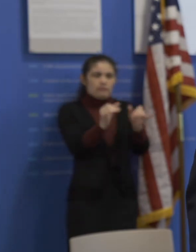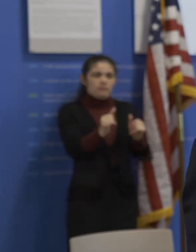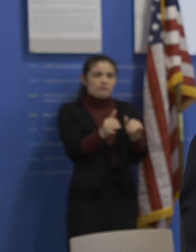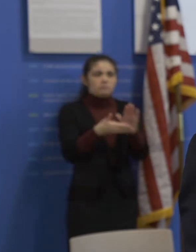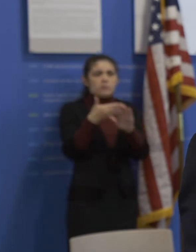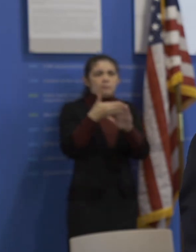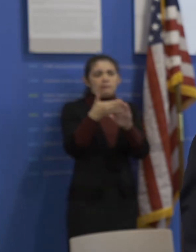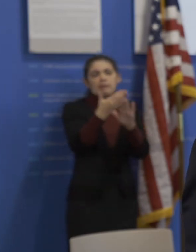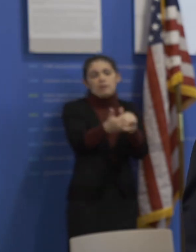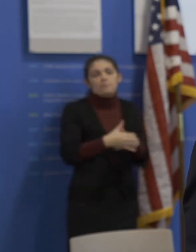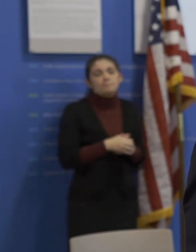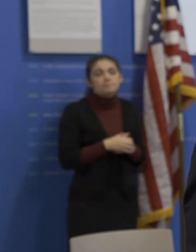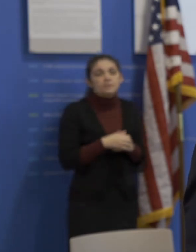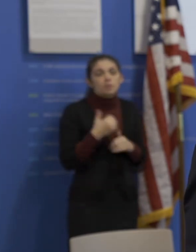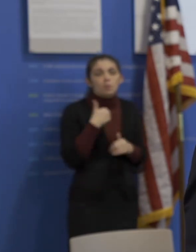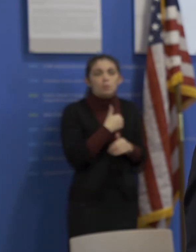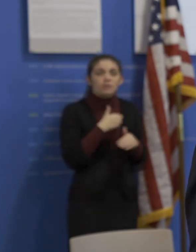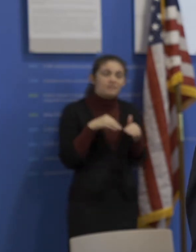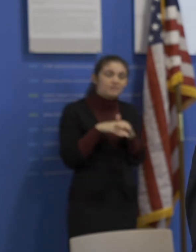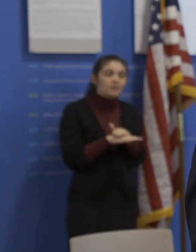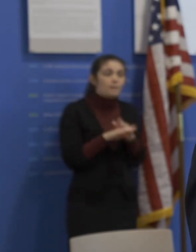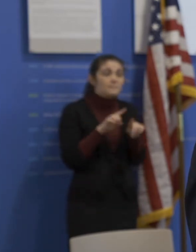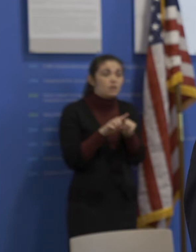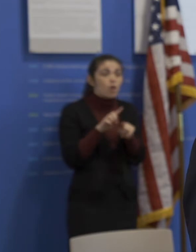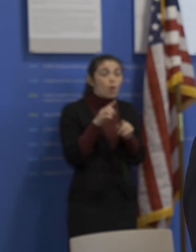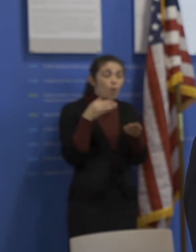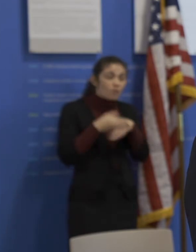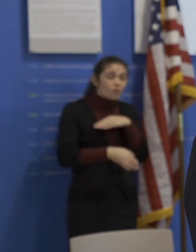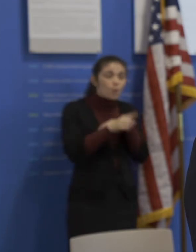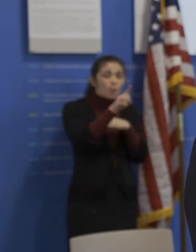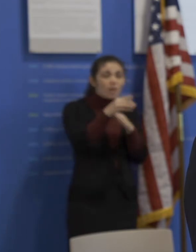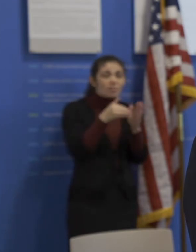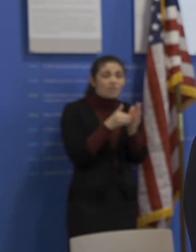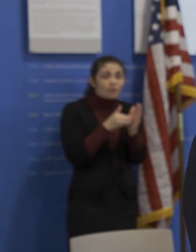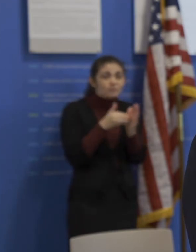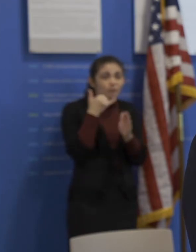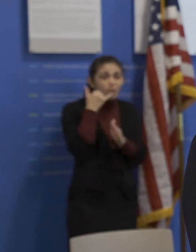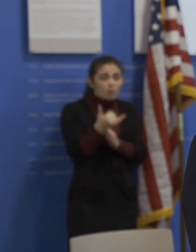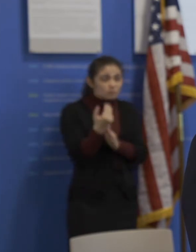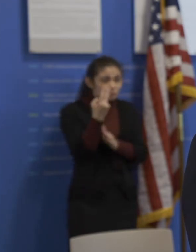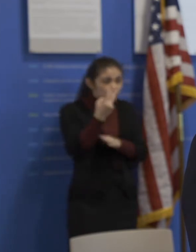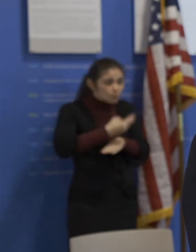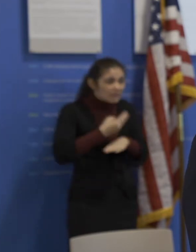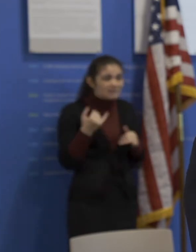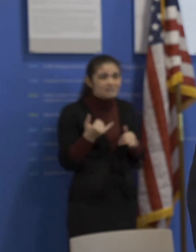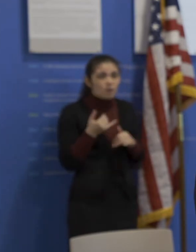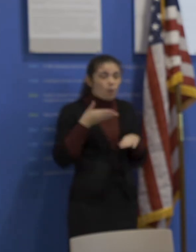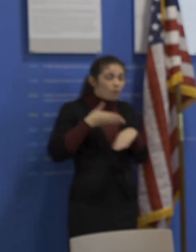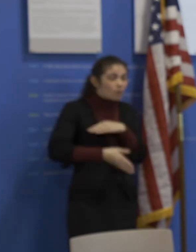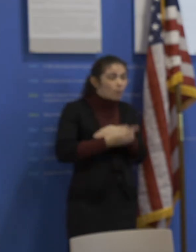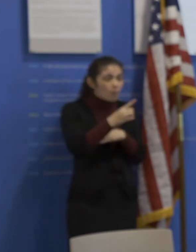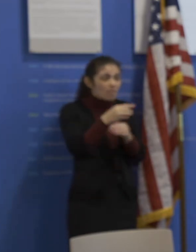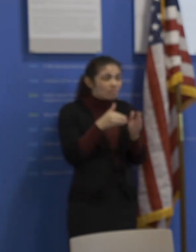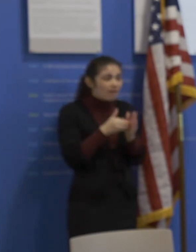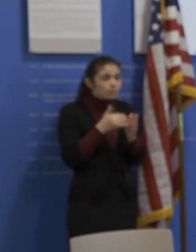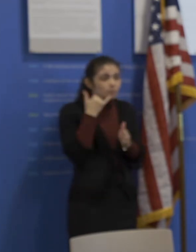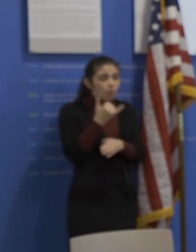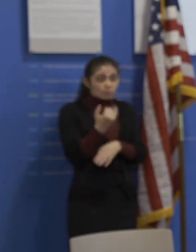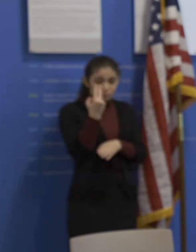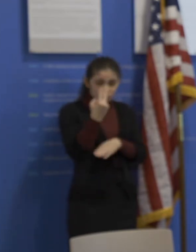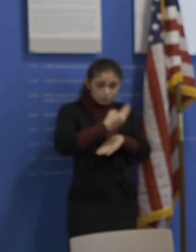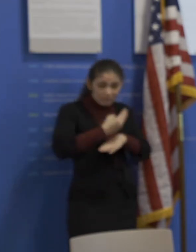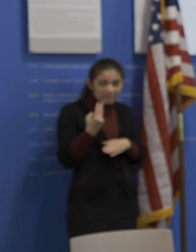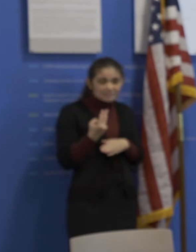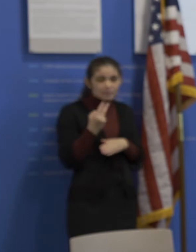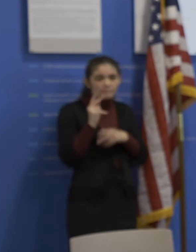operating. So that's where we come in. But we've got over 1,000 calls in the last 2 days. Over 1,000 calls in our call center.